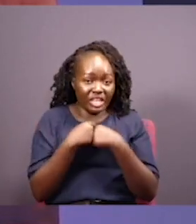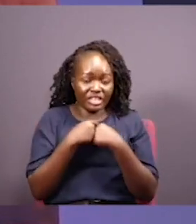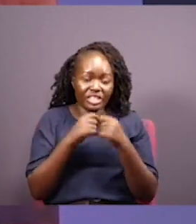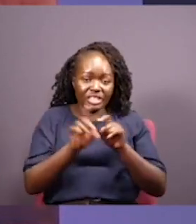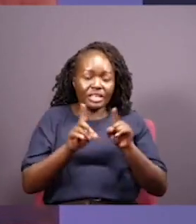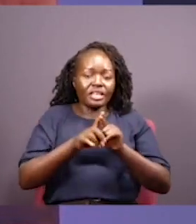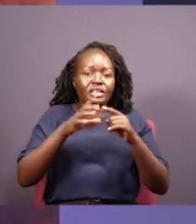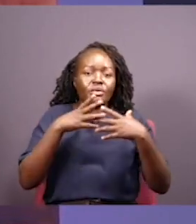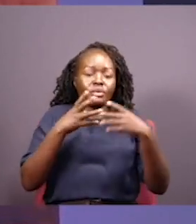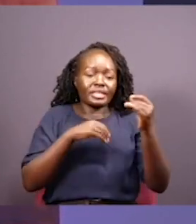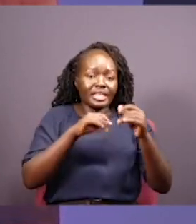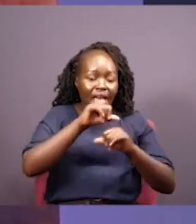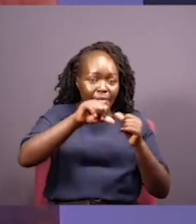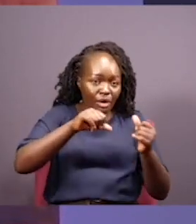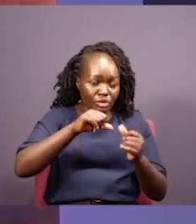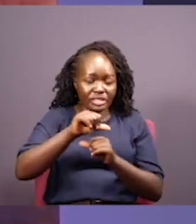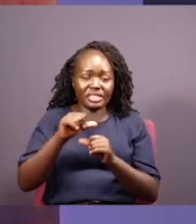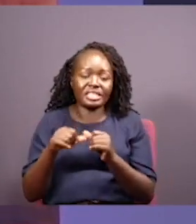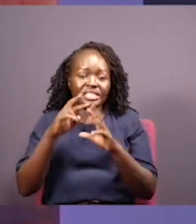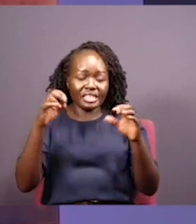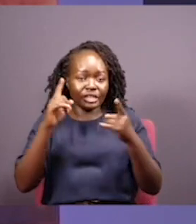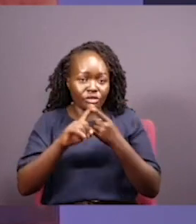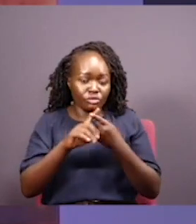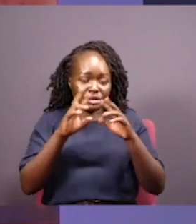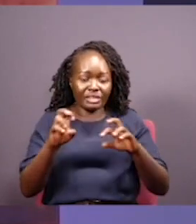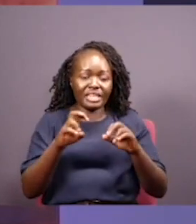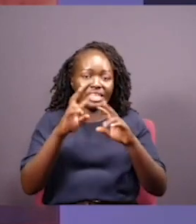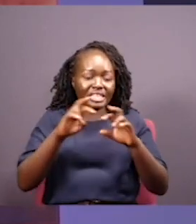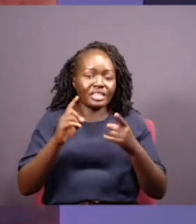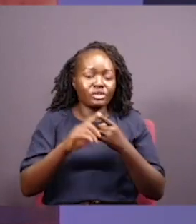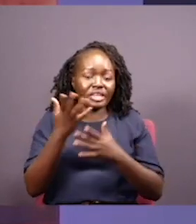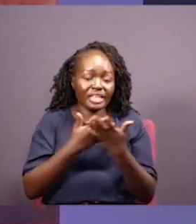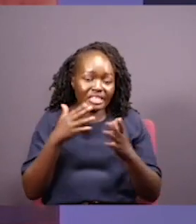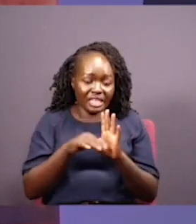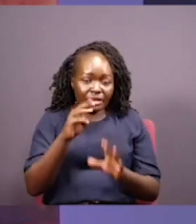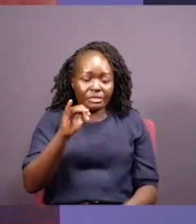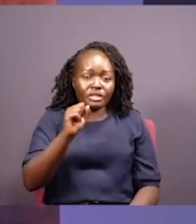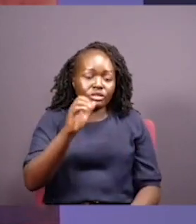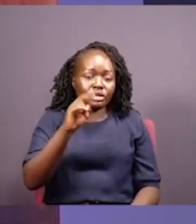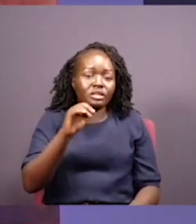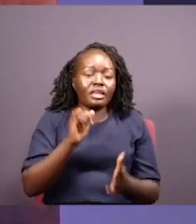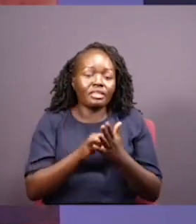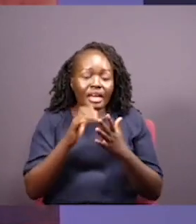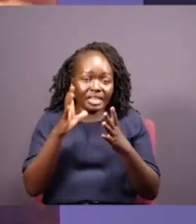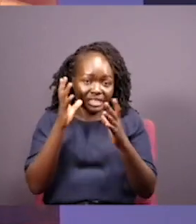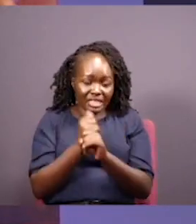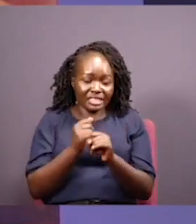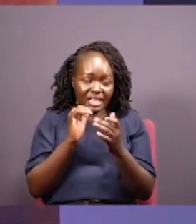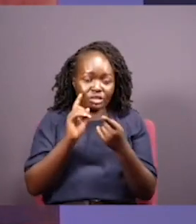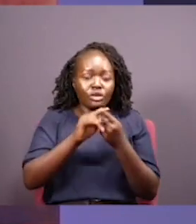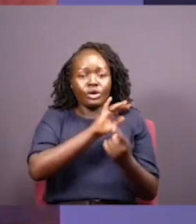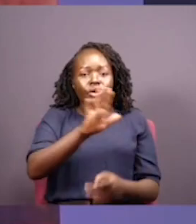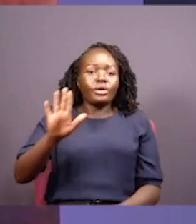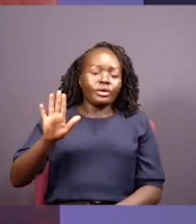about seeking to evangelize, seeking to engage in the mission that he had entrusted to them, the mission of sharing the